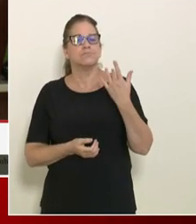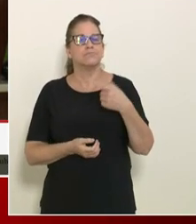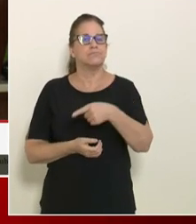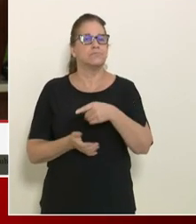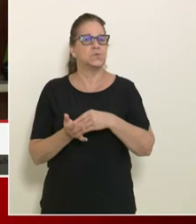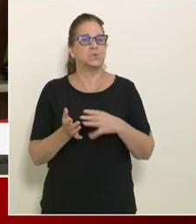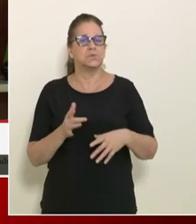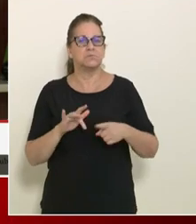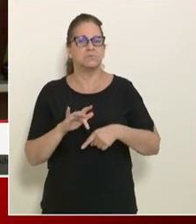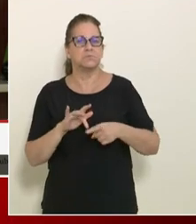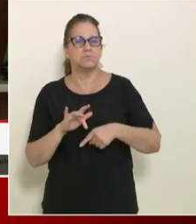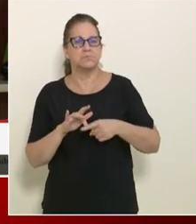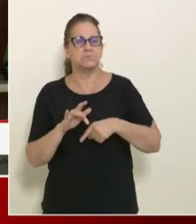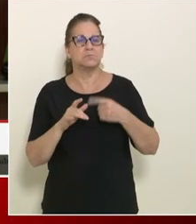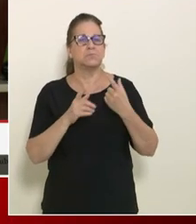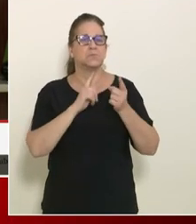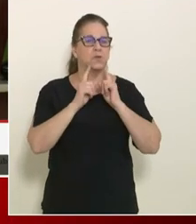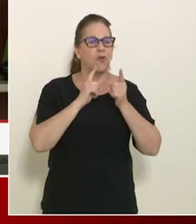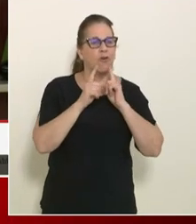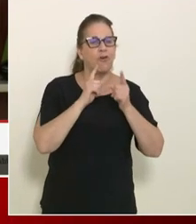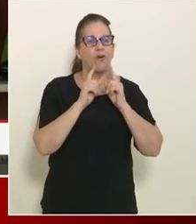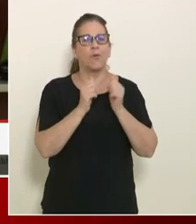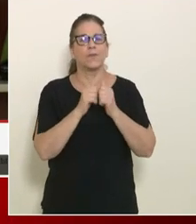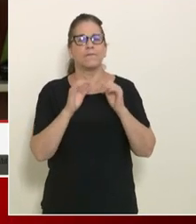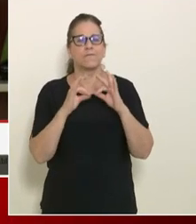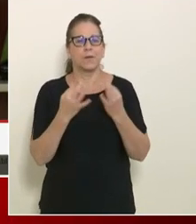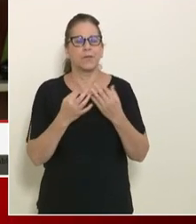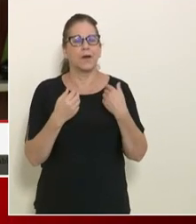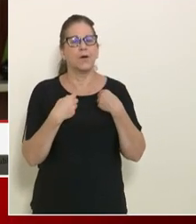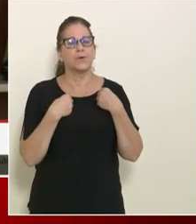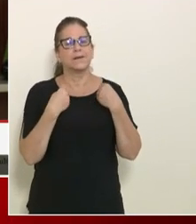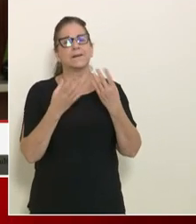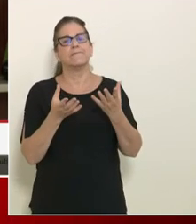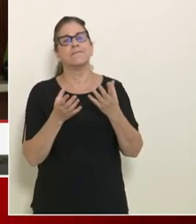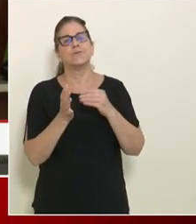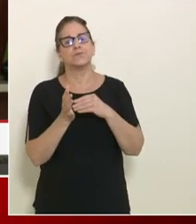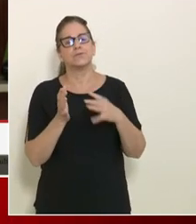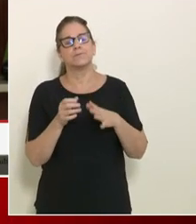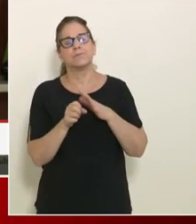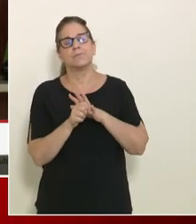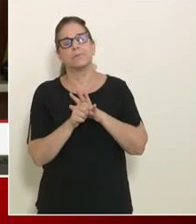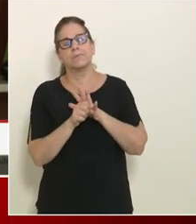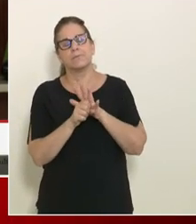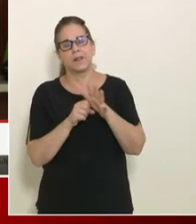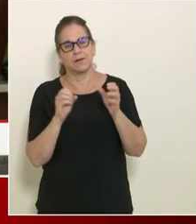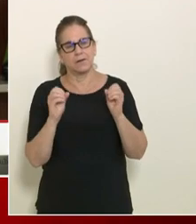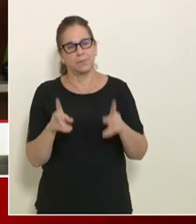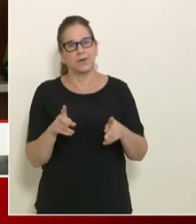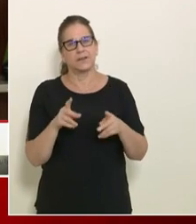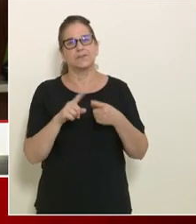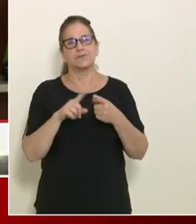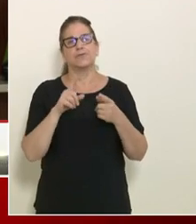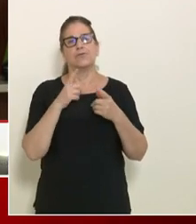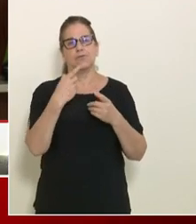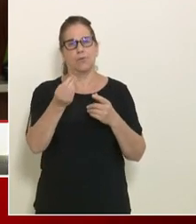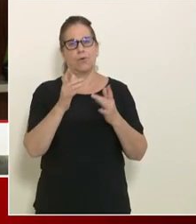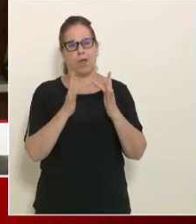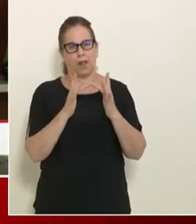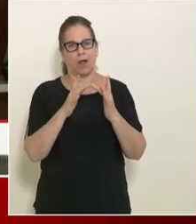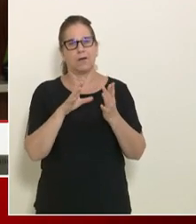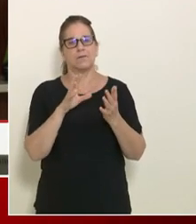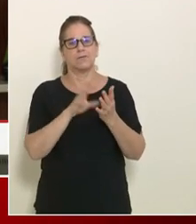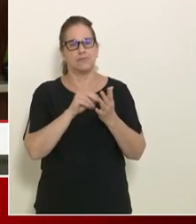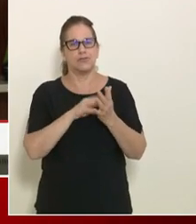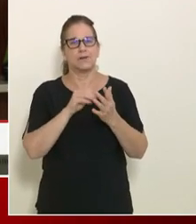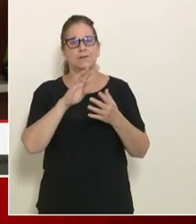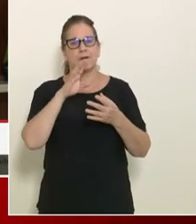number of opportunities for students to take courses on a flexible schedule. So our high schools, for example, are offering